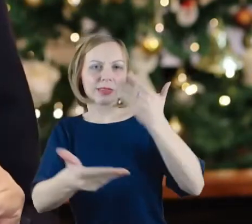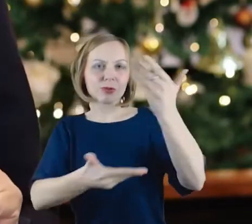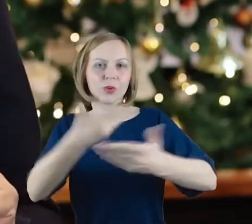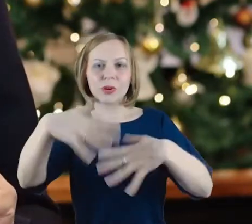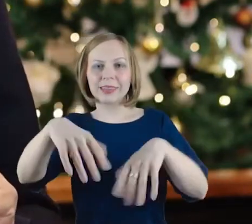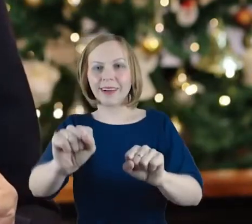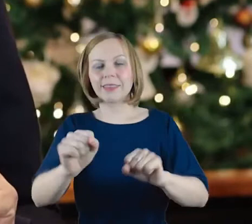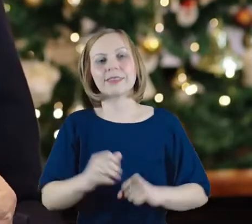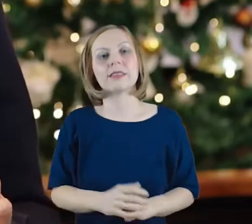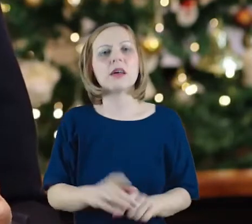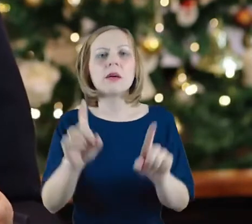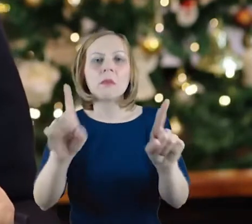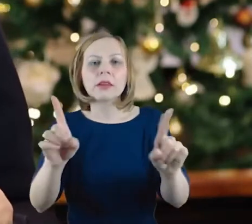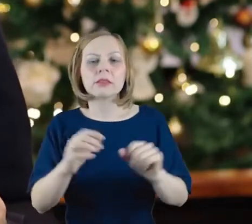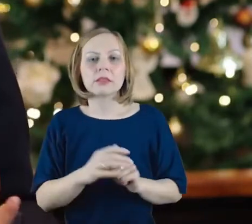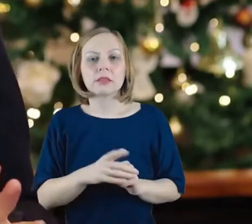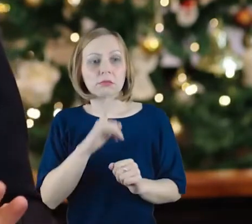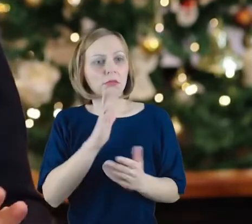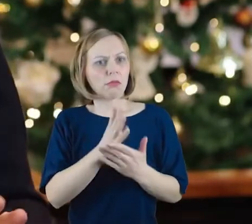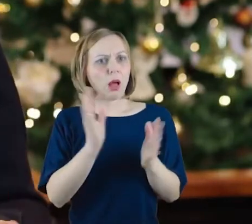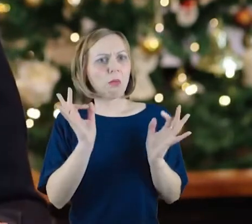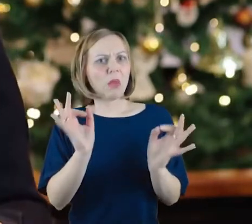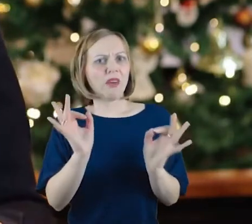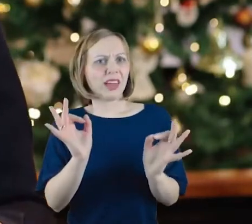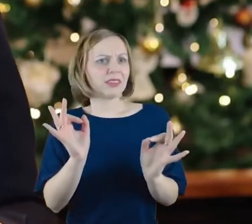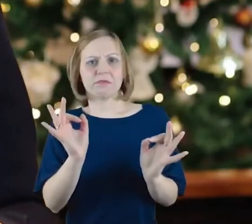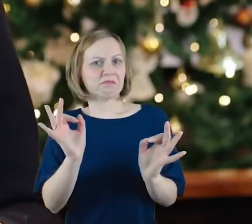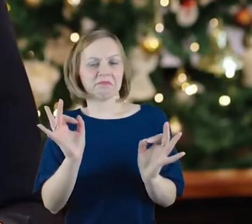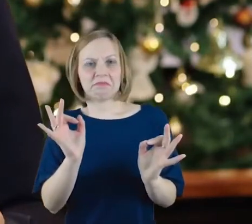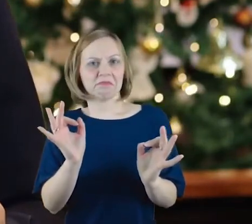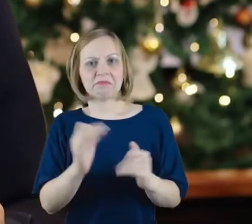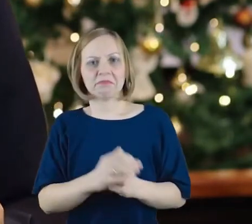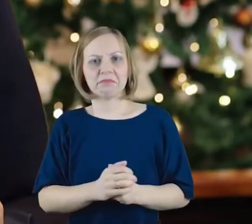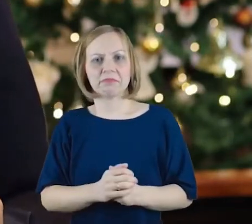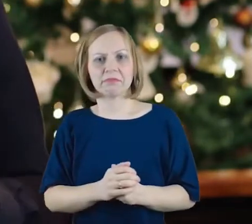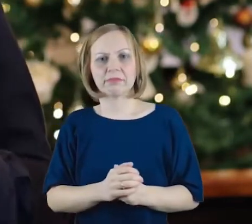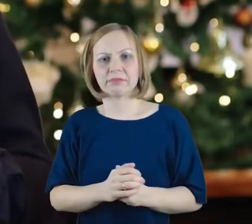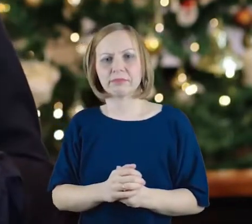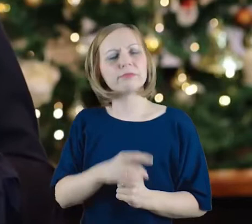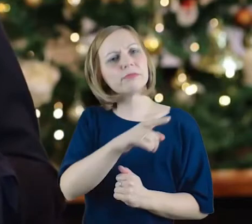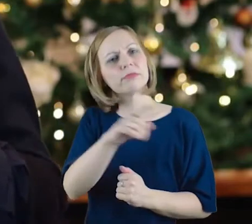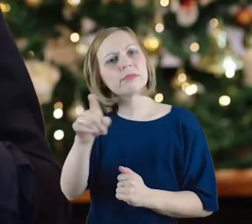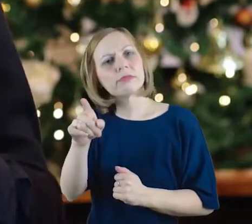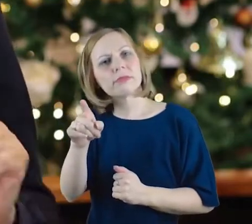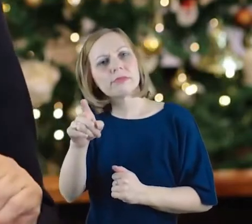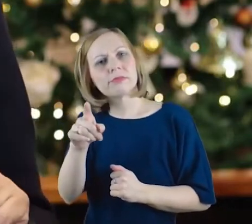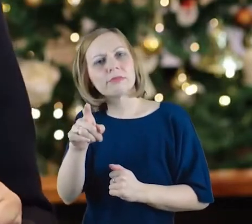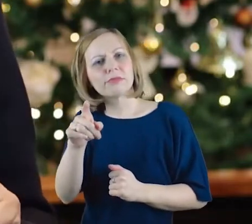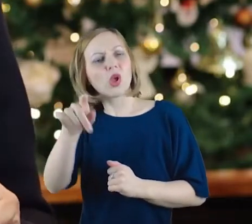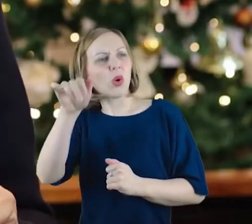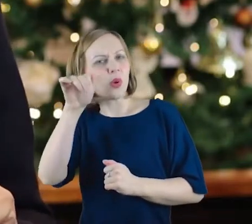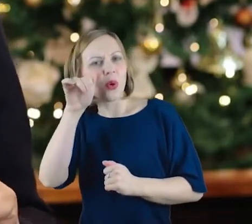begin. Except it's not perfect at all. I wonder if, as you've put all